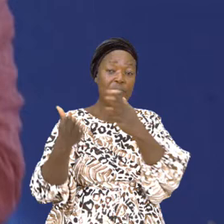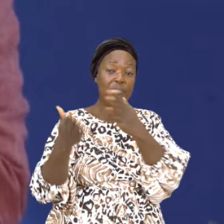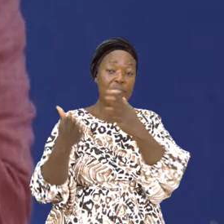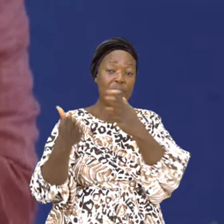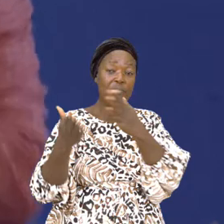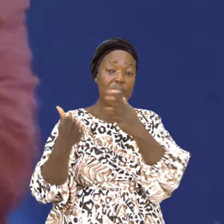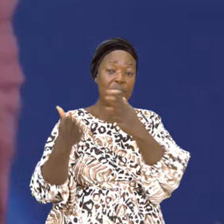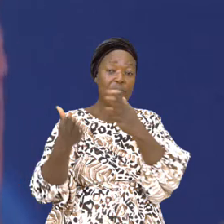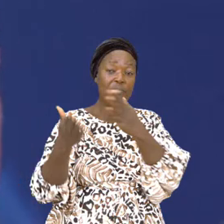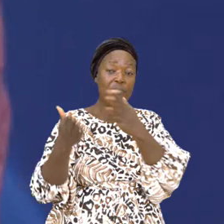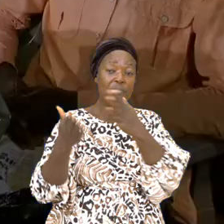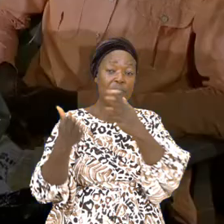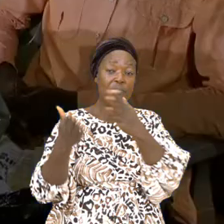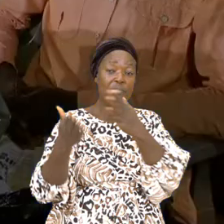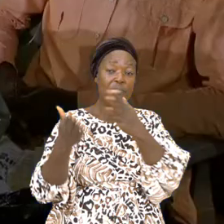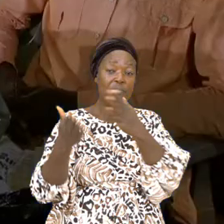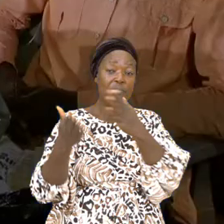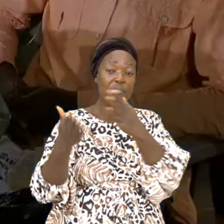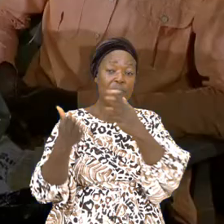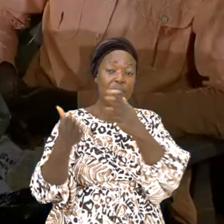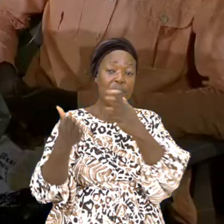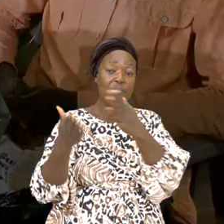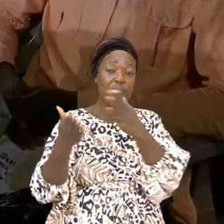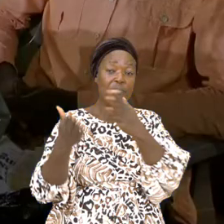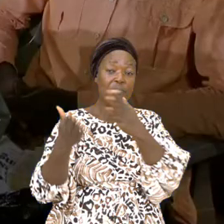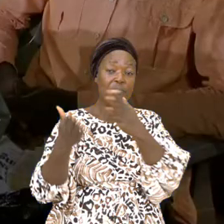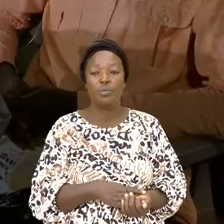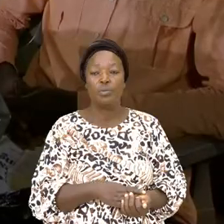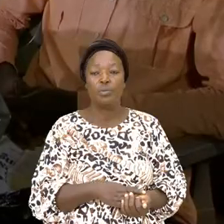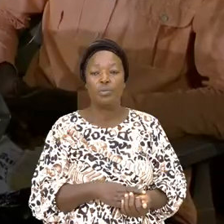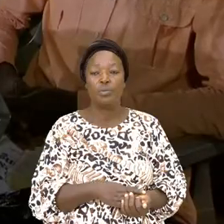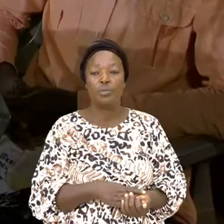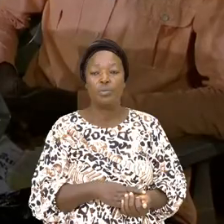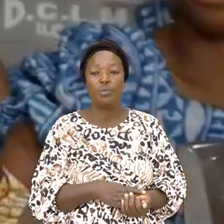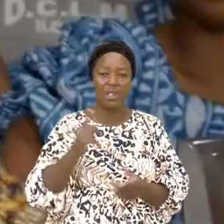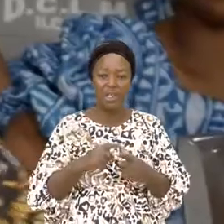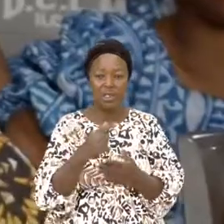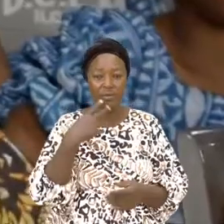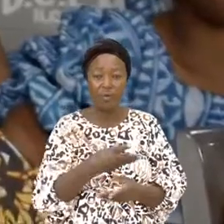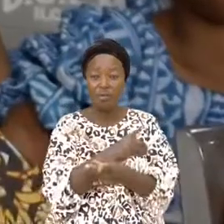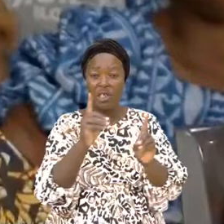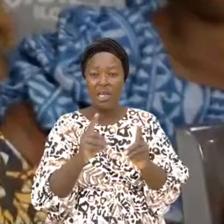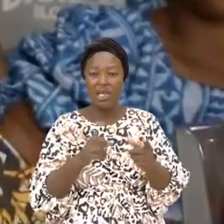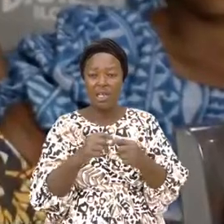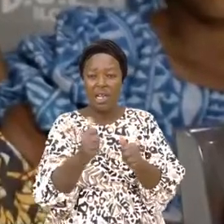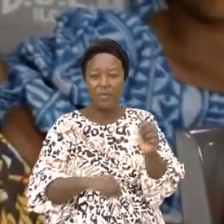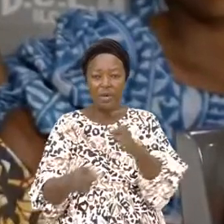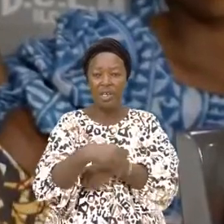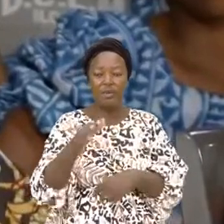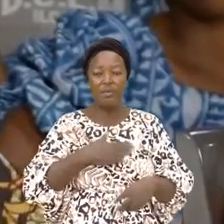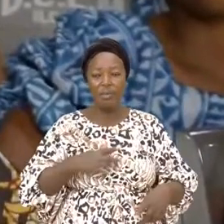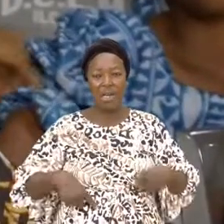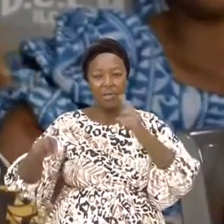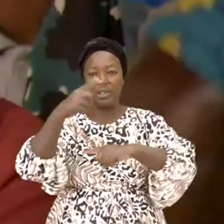every day of your life. Every day of my life, I